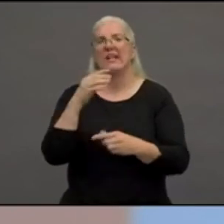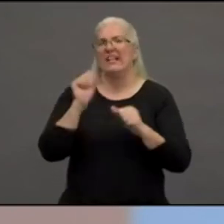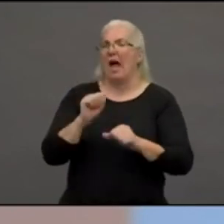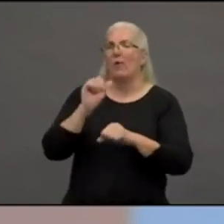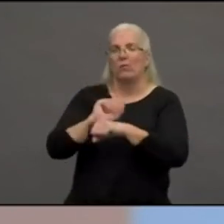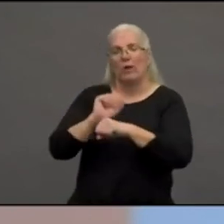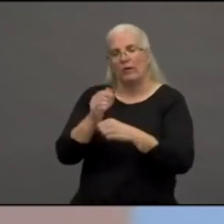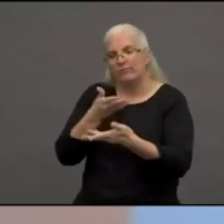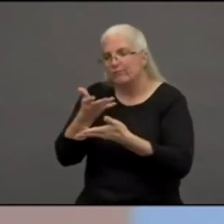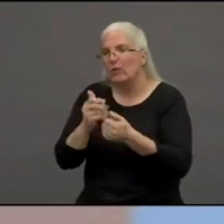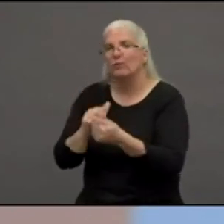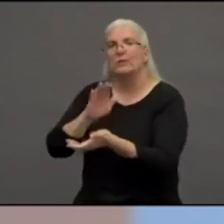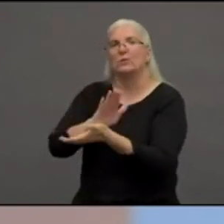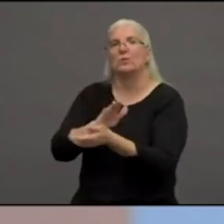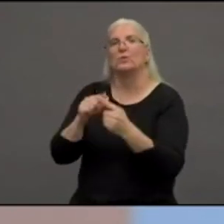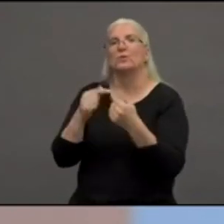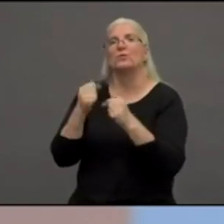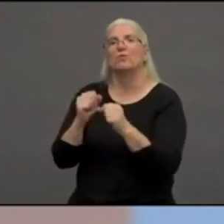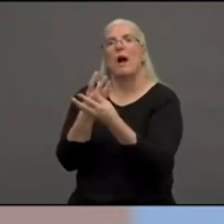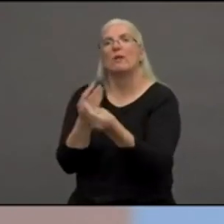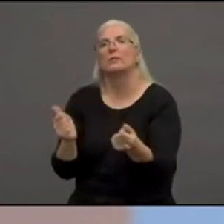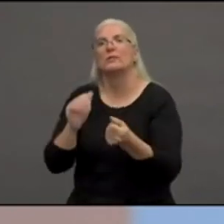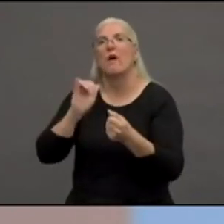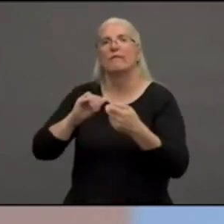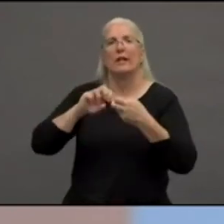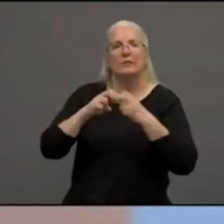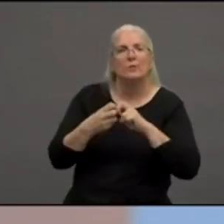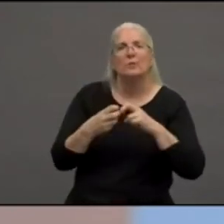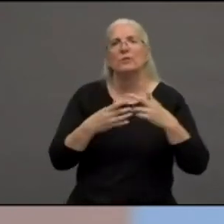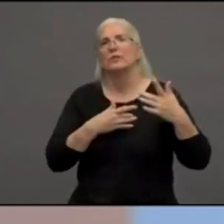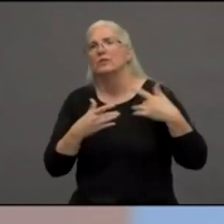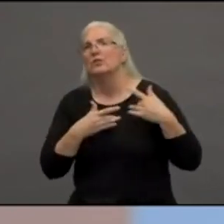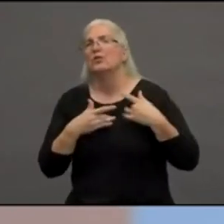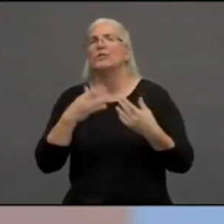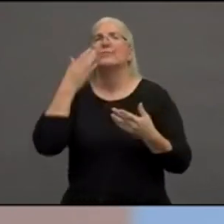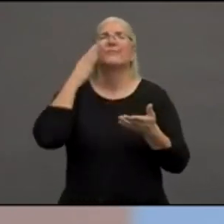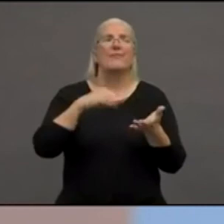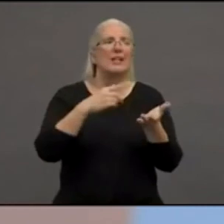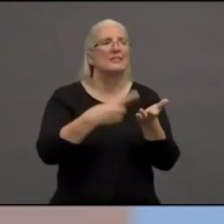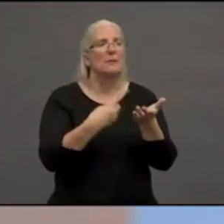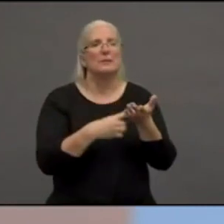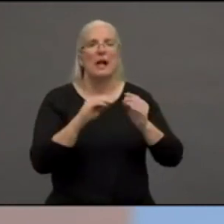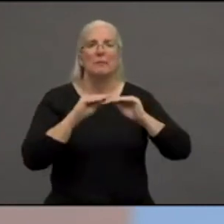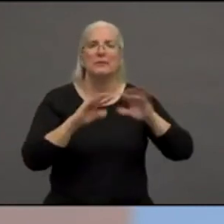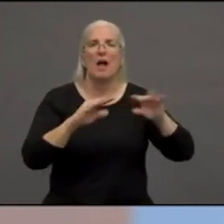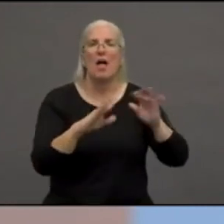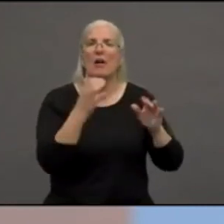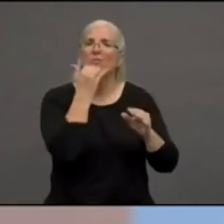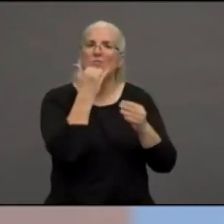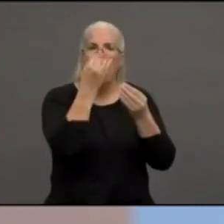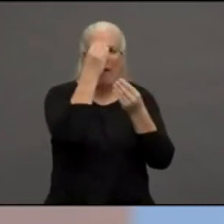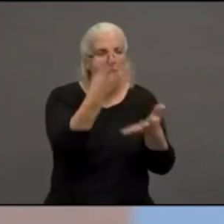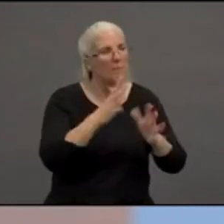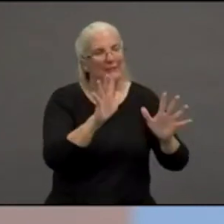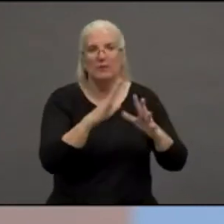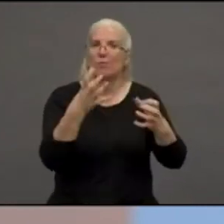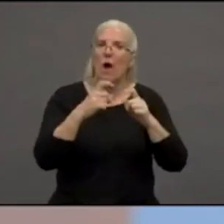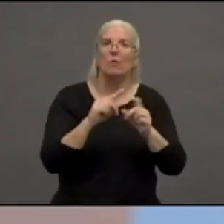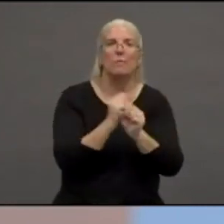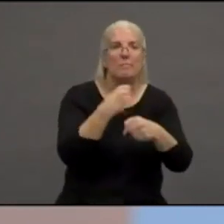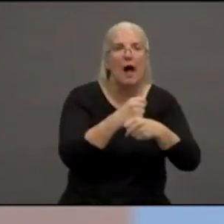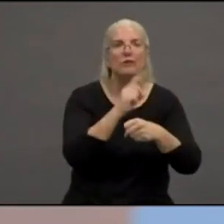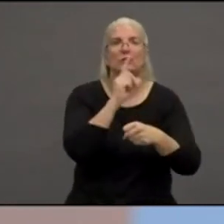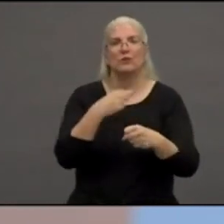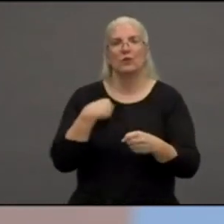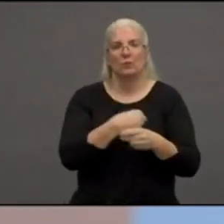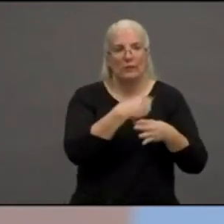because really most times it's a misinformation, and we want to make sure the right information gets out. We want to support